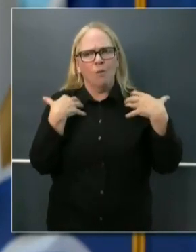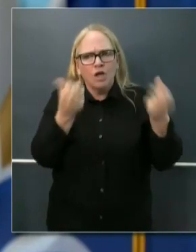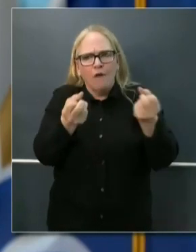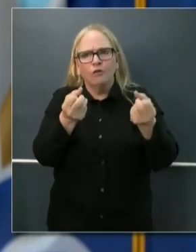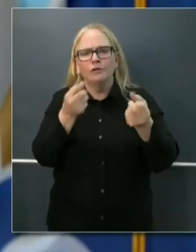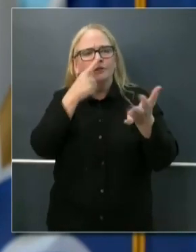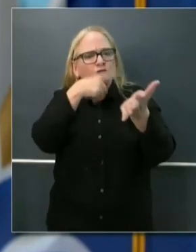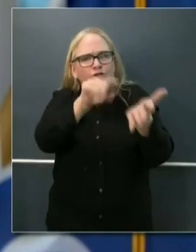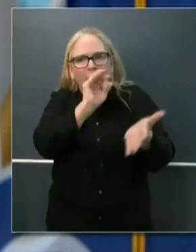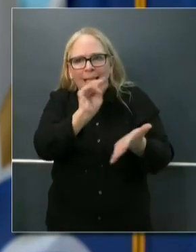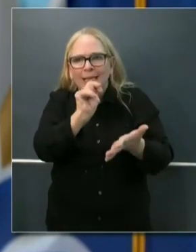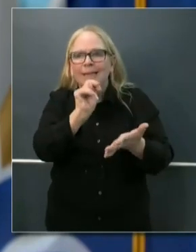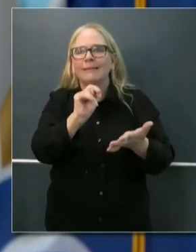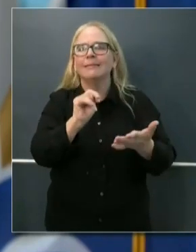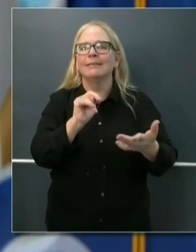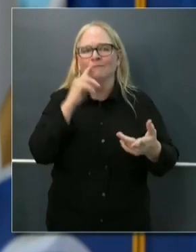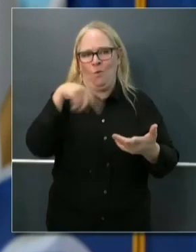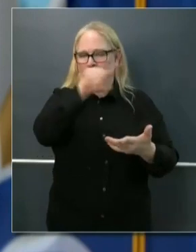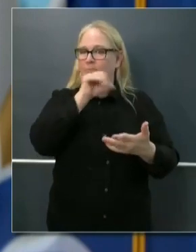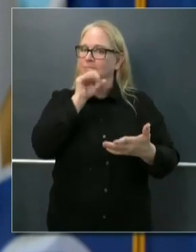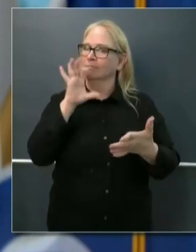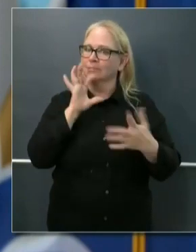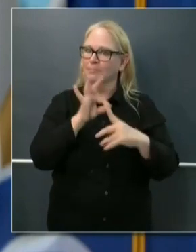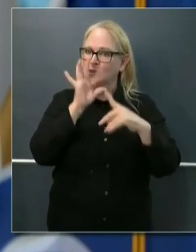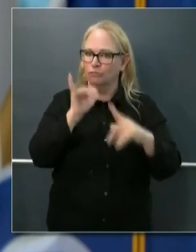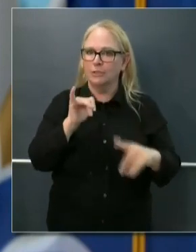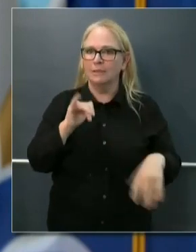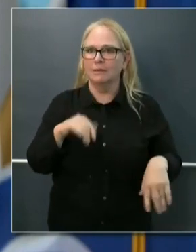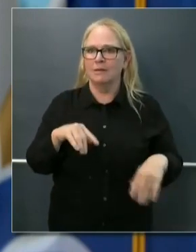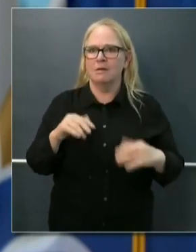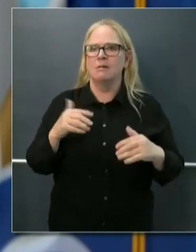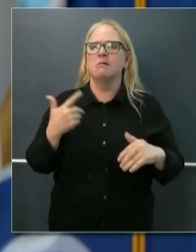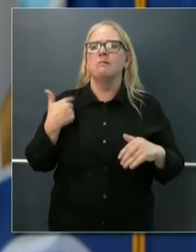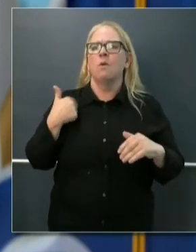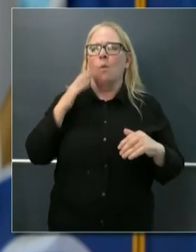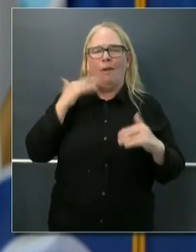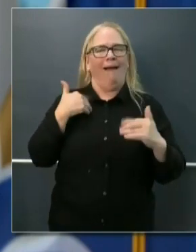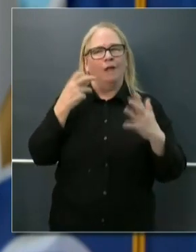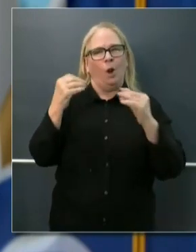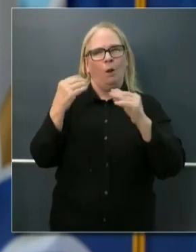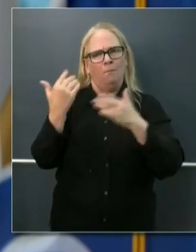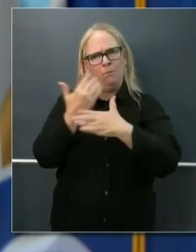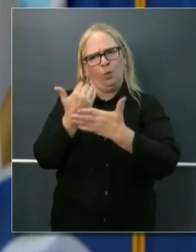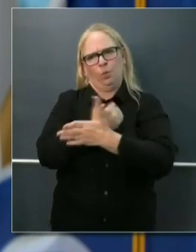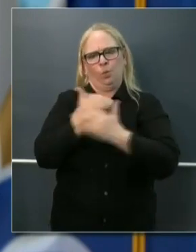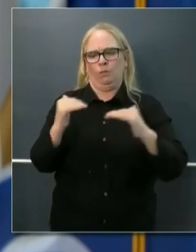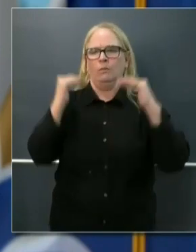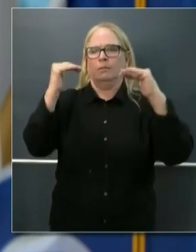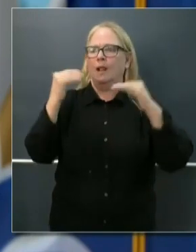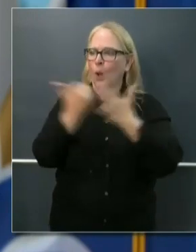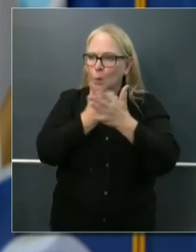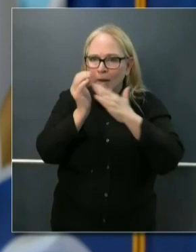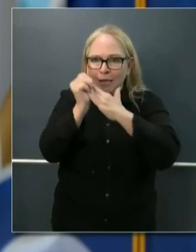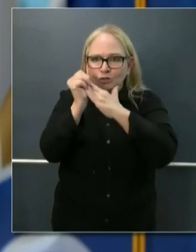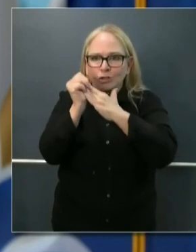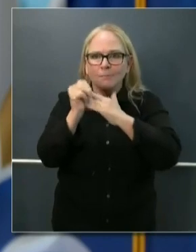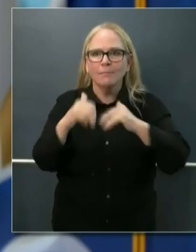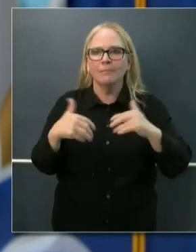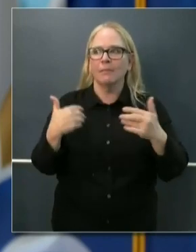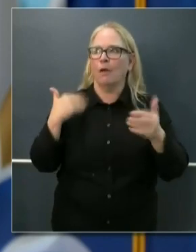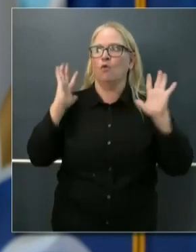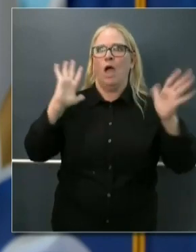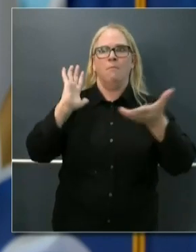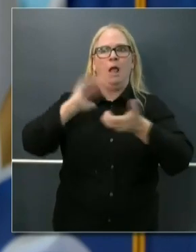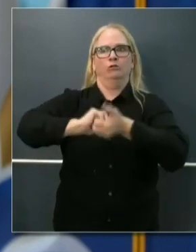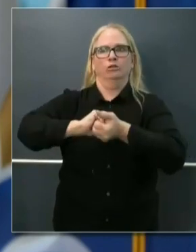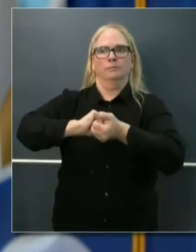of California and bring them to a whole nother level. We have, through their leadership, developed a wonderful partnership with Sacramento